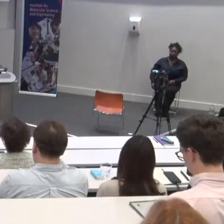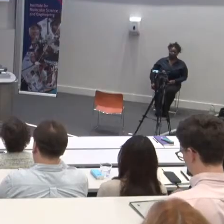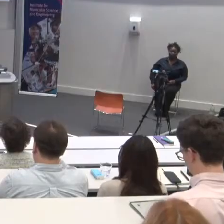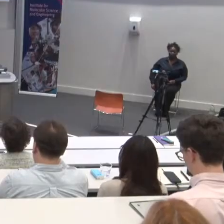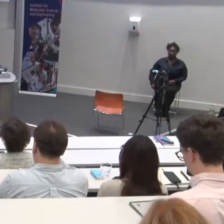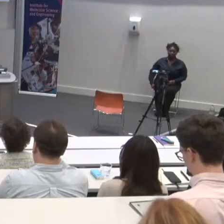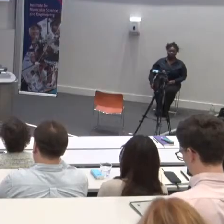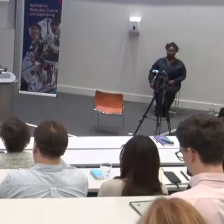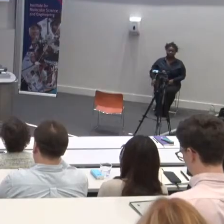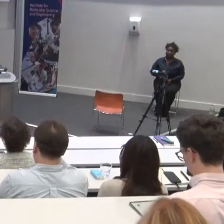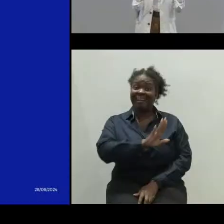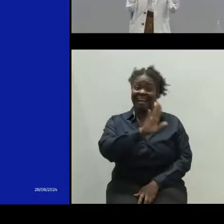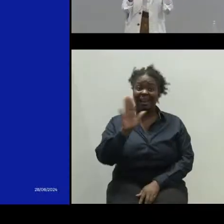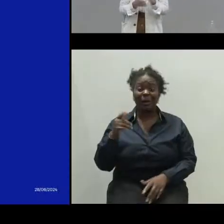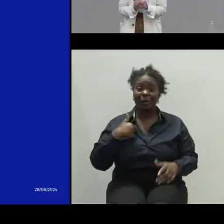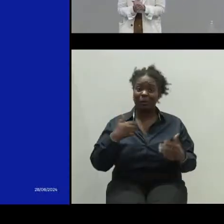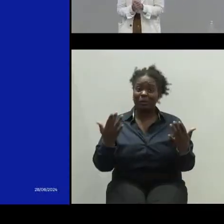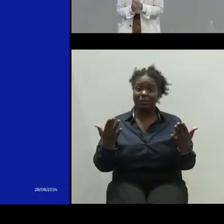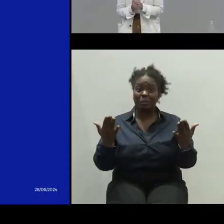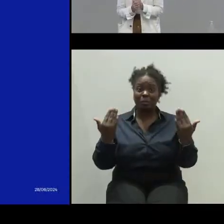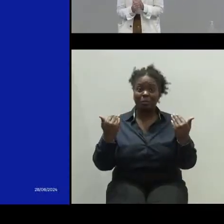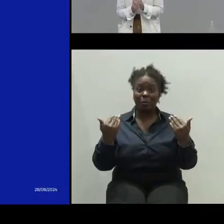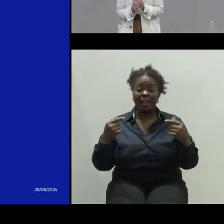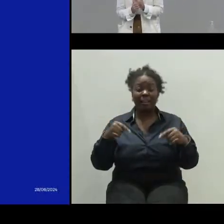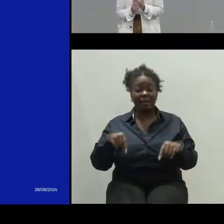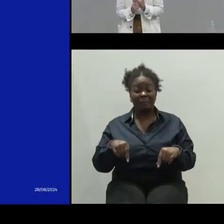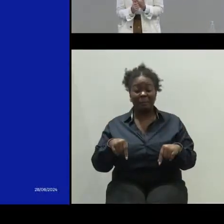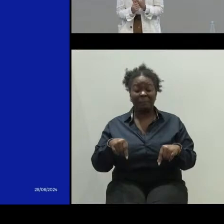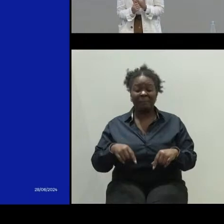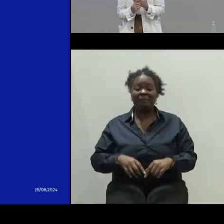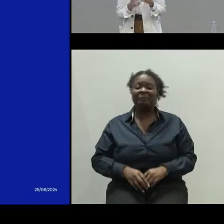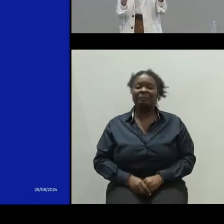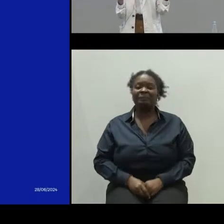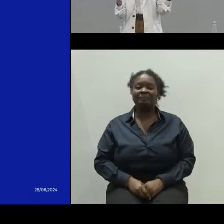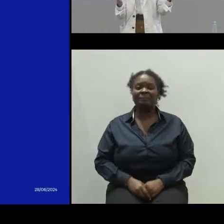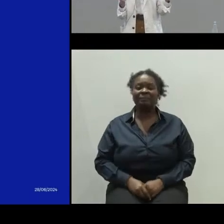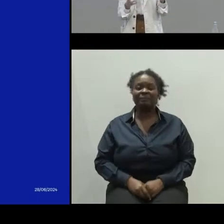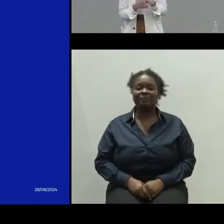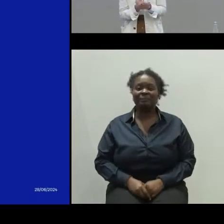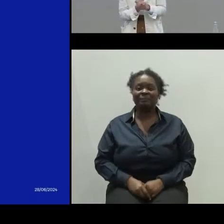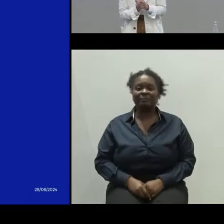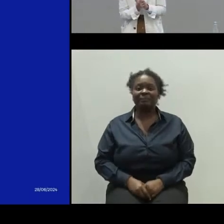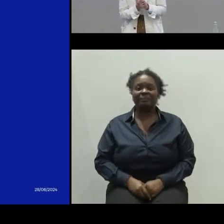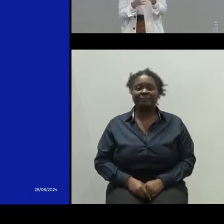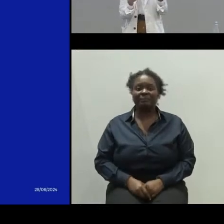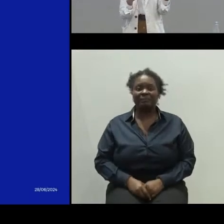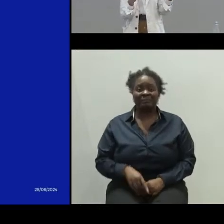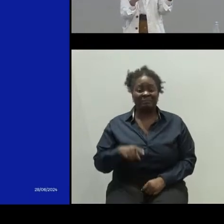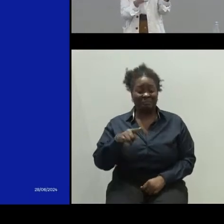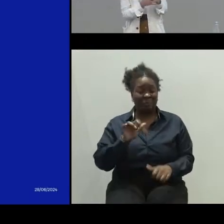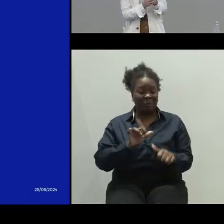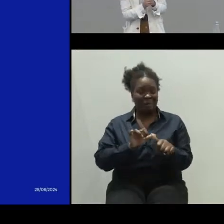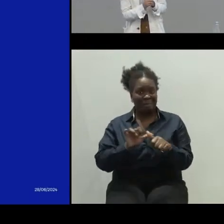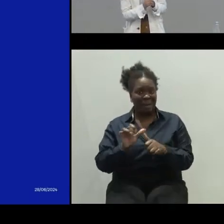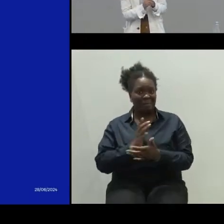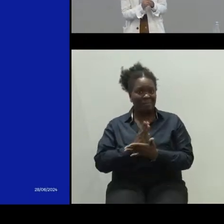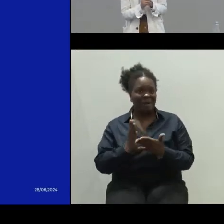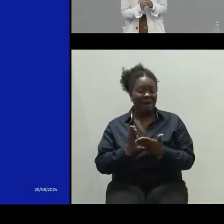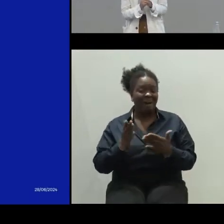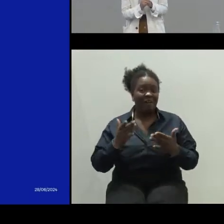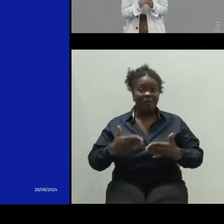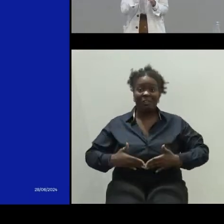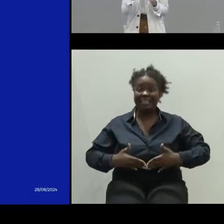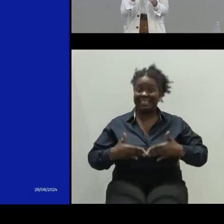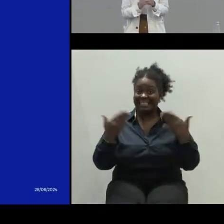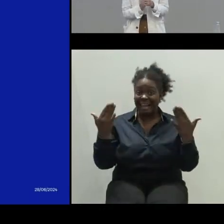Hi, everyone. Welcome those of you that join us for this, the highlight of our day. We've had a very exciting day discussing